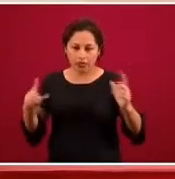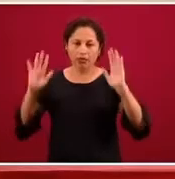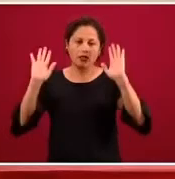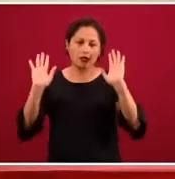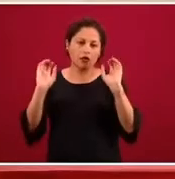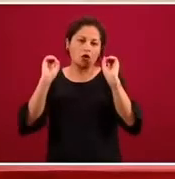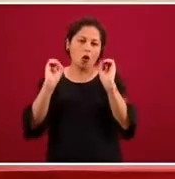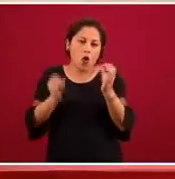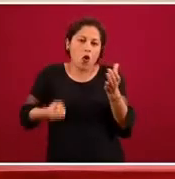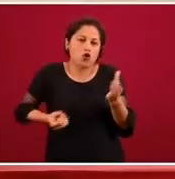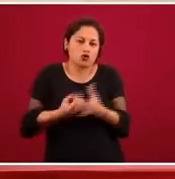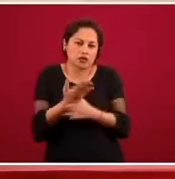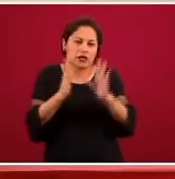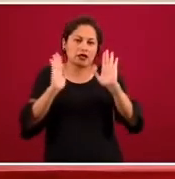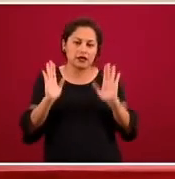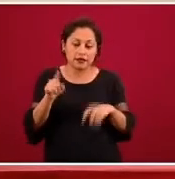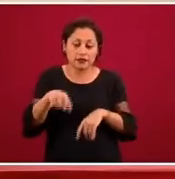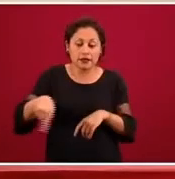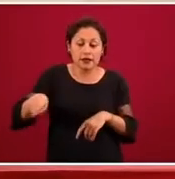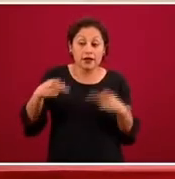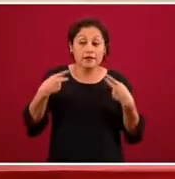the